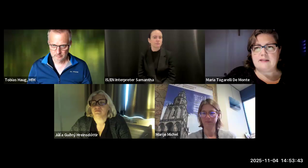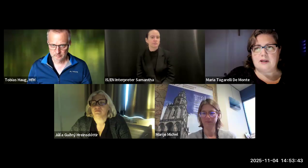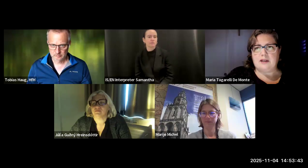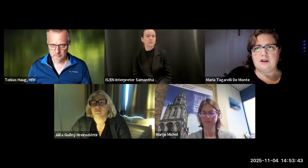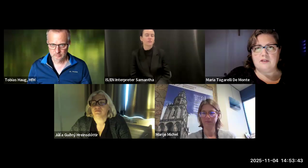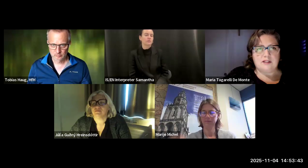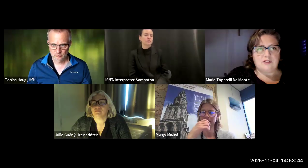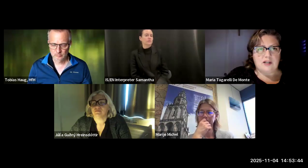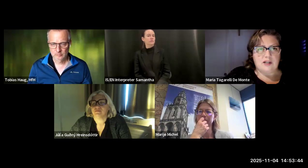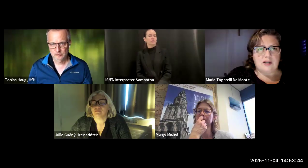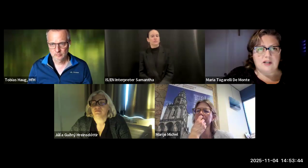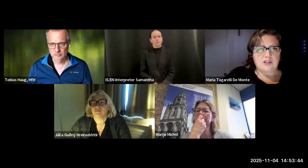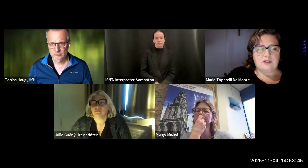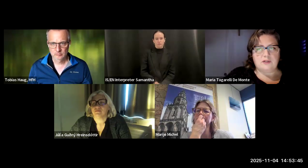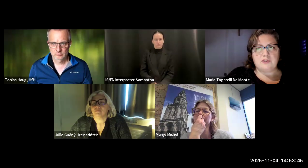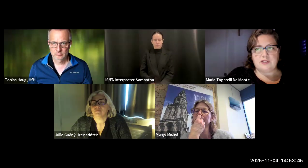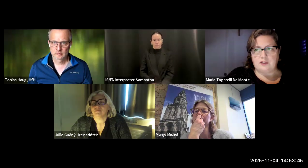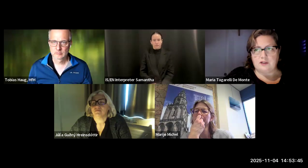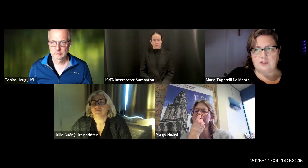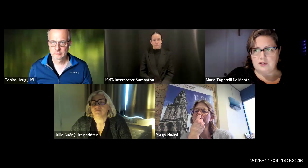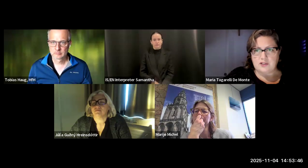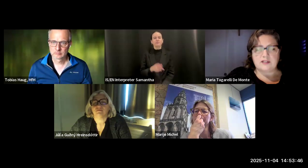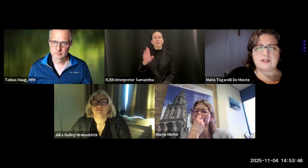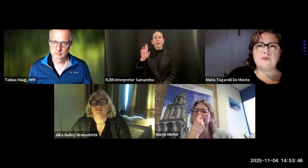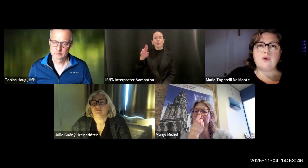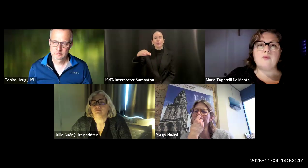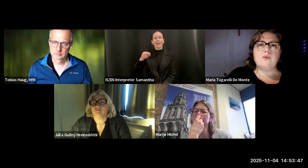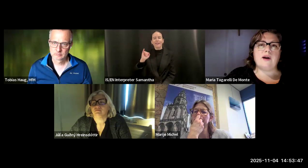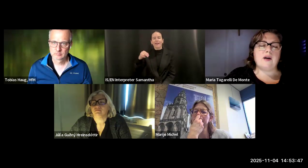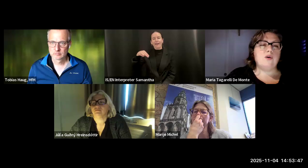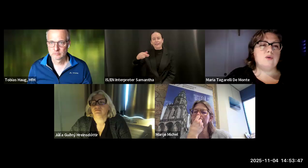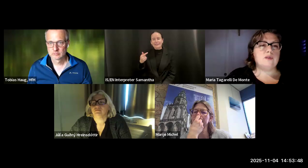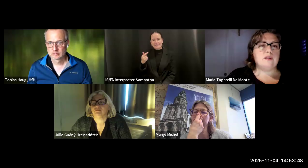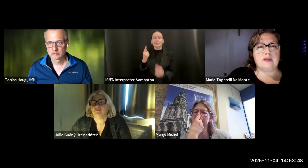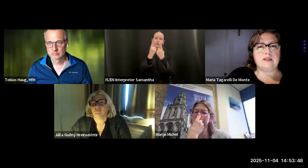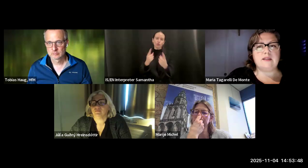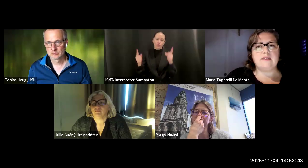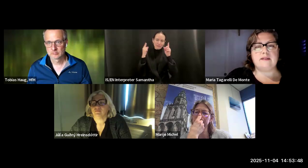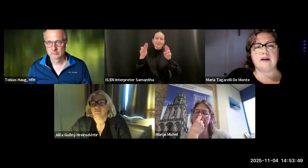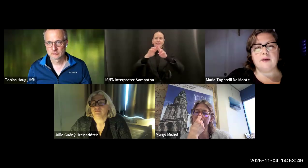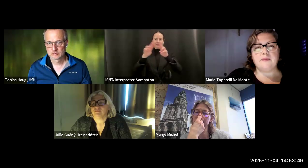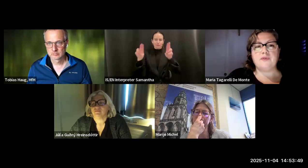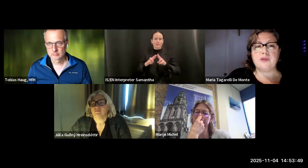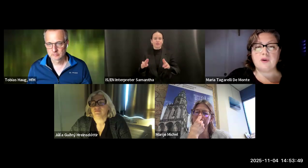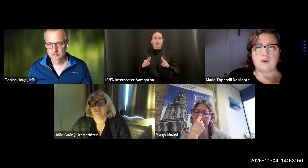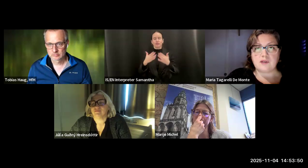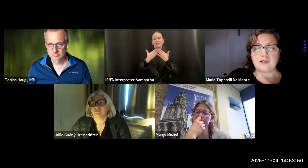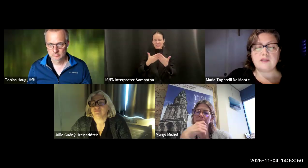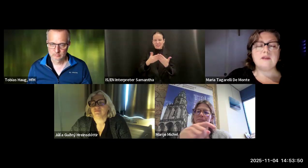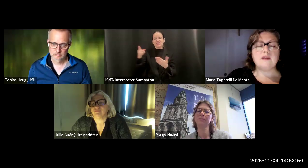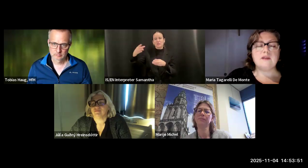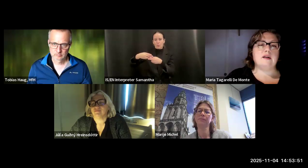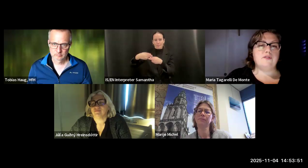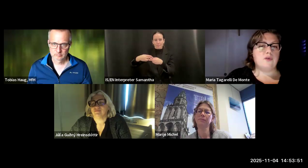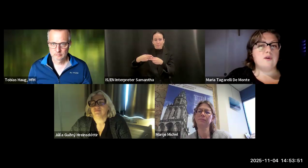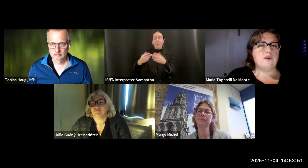explained, is the one of the International University of International Studies in Rome, where I hold these